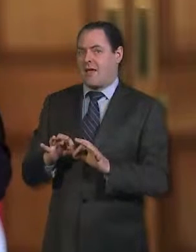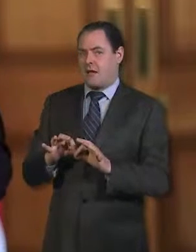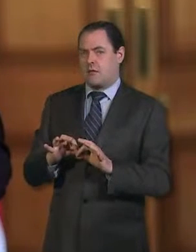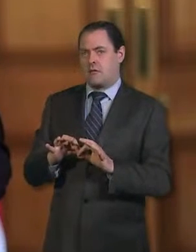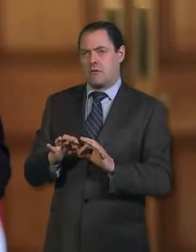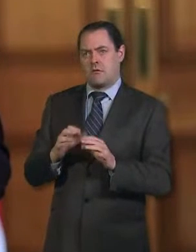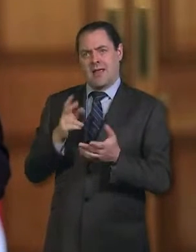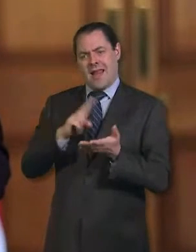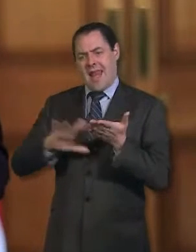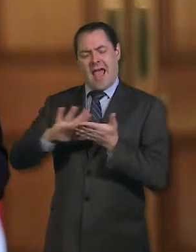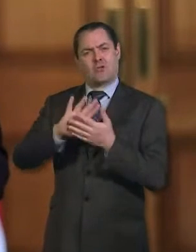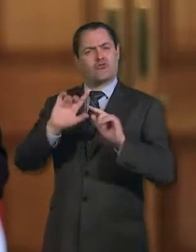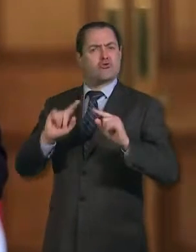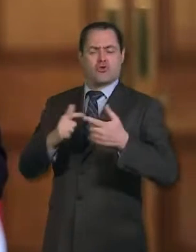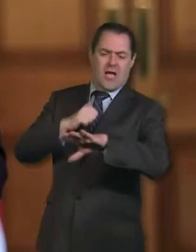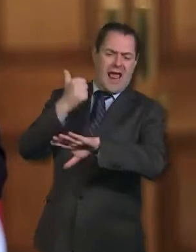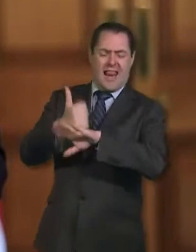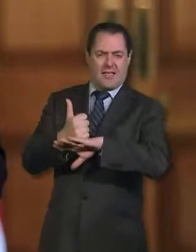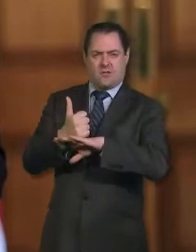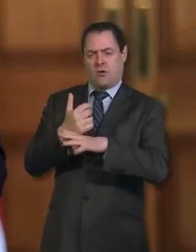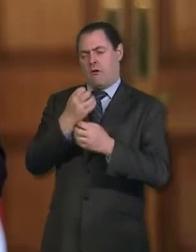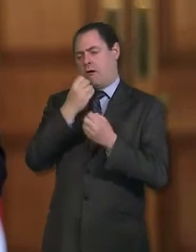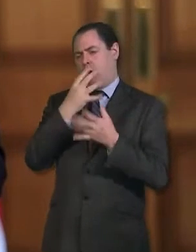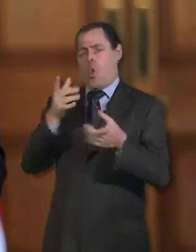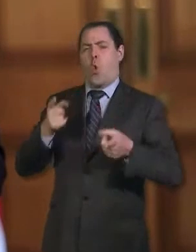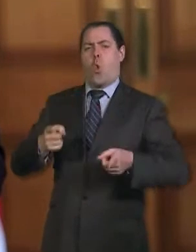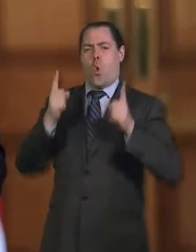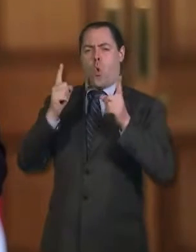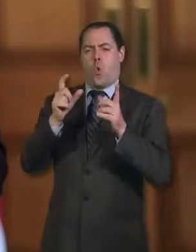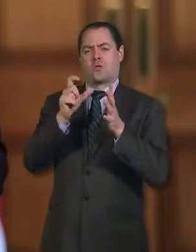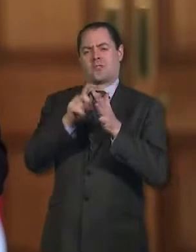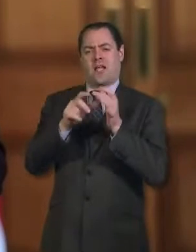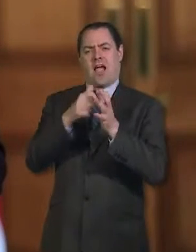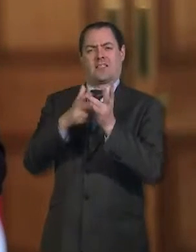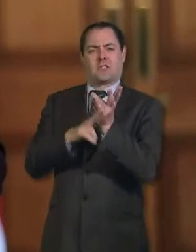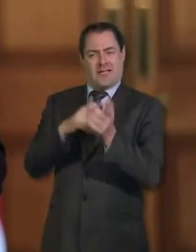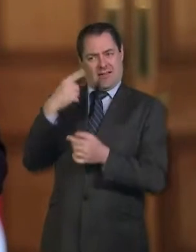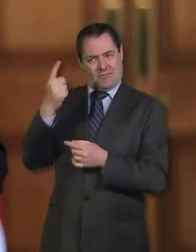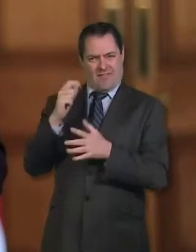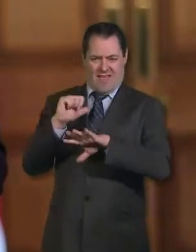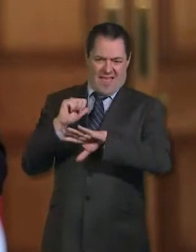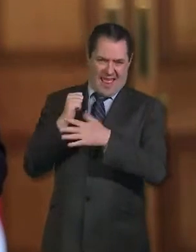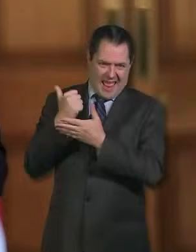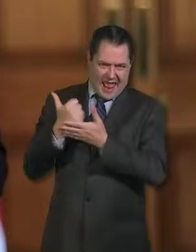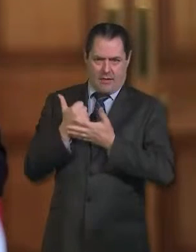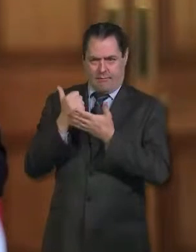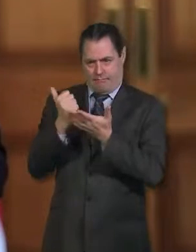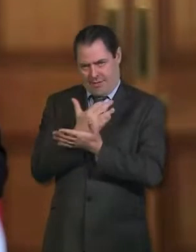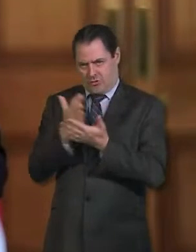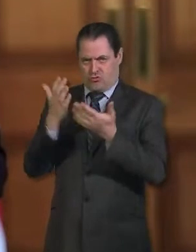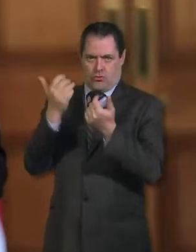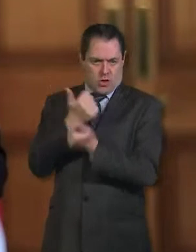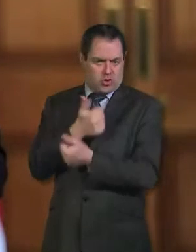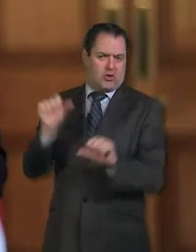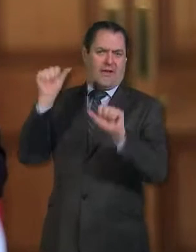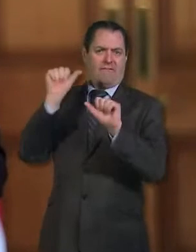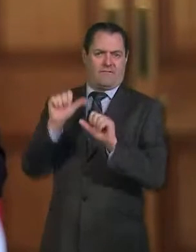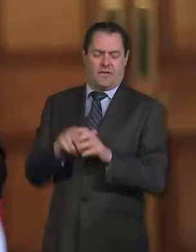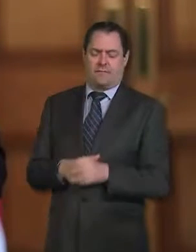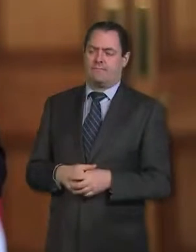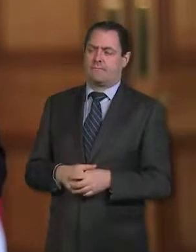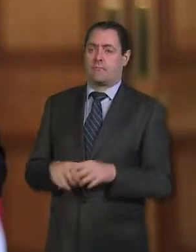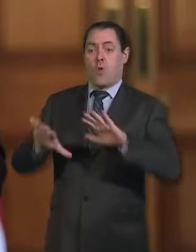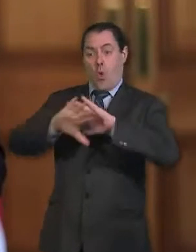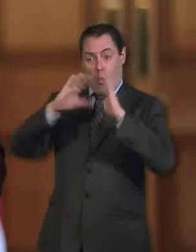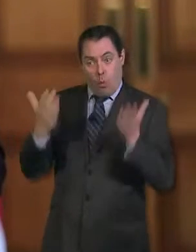Dighton has stepped up and is helping us to deliver against it. Around the world, we've signed deals with over 100